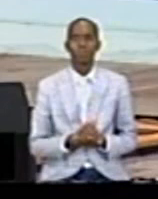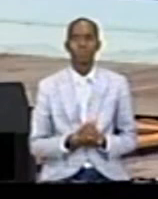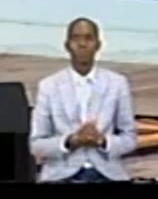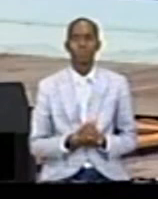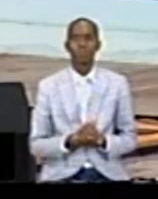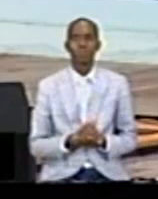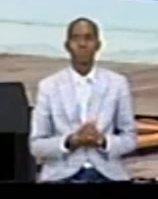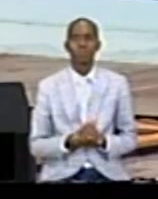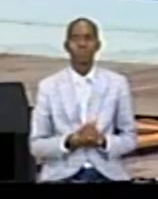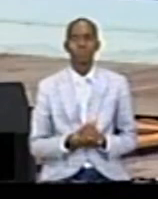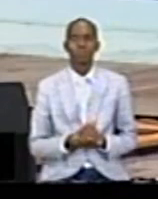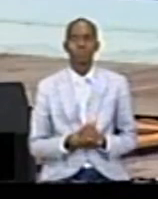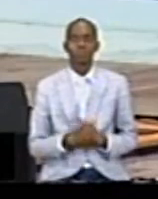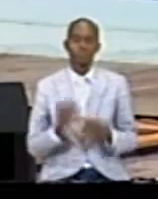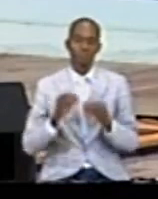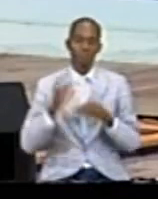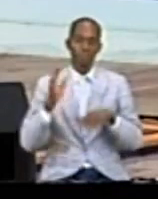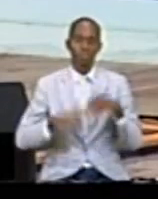More than a conqueror.